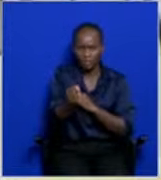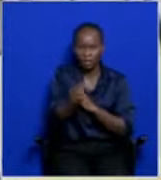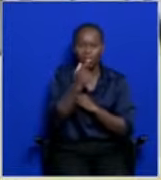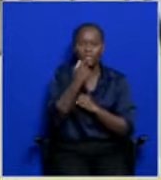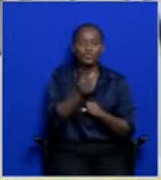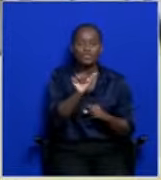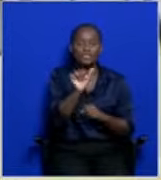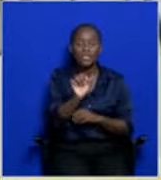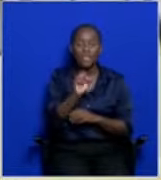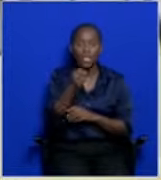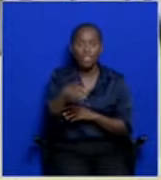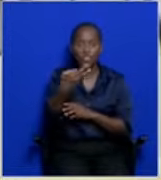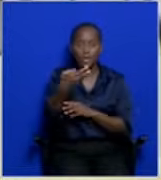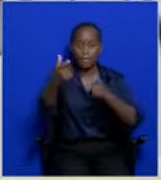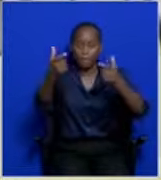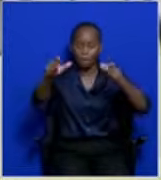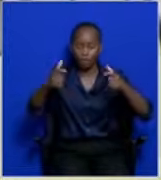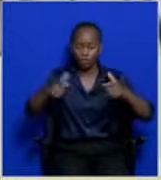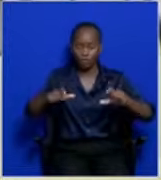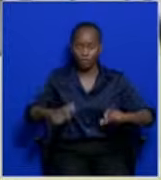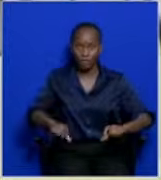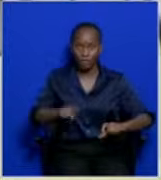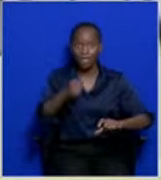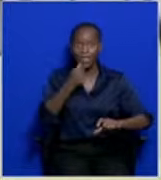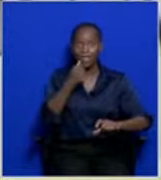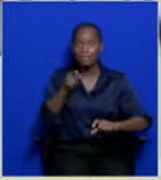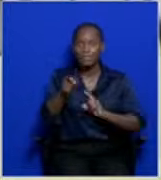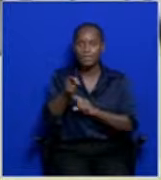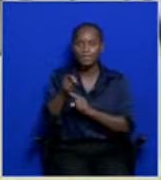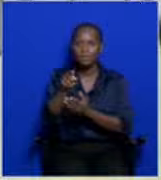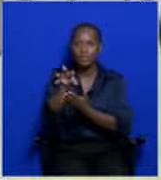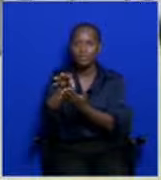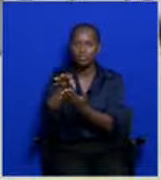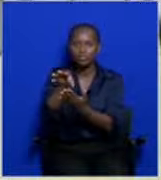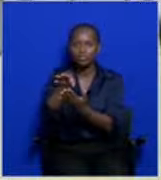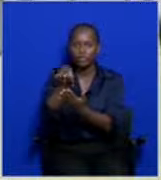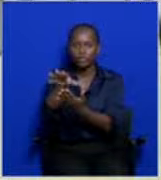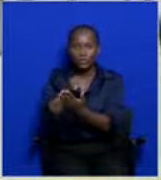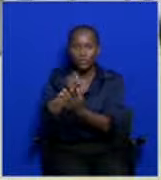statement that I took from Patfontaine, Benoni,